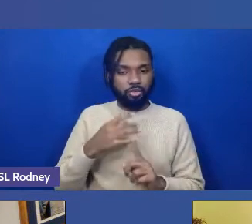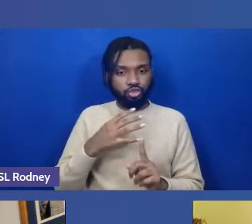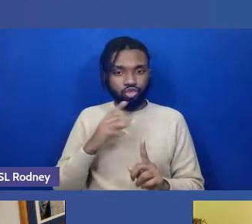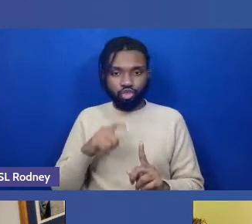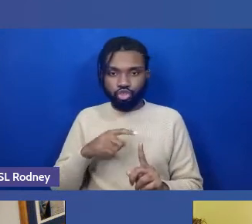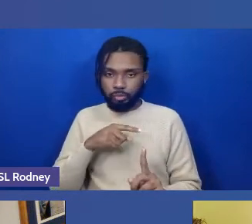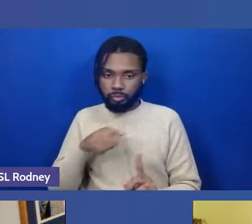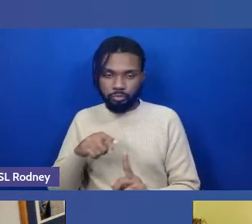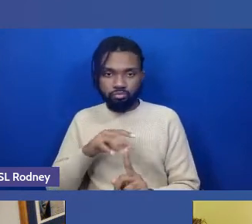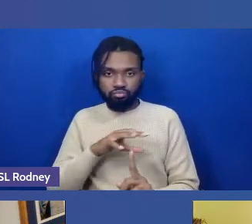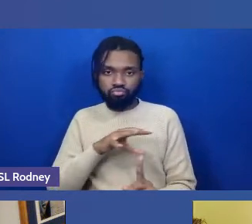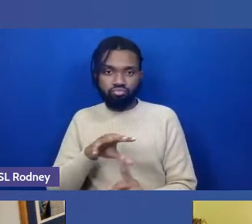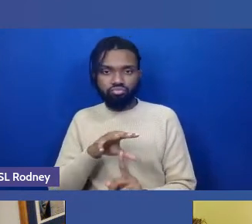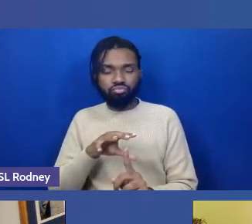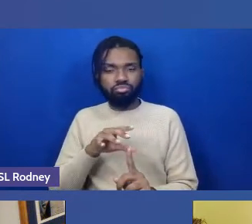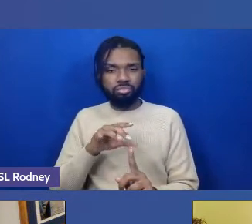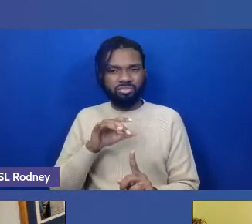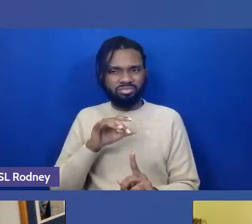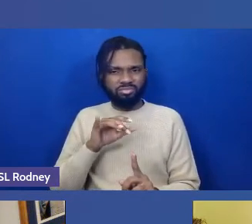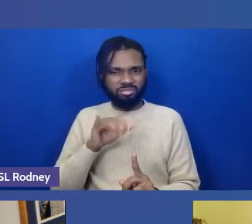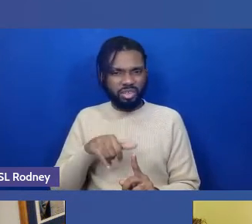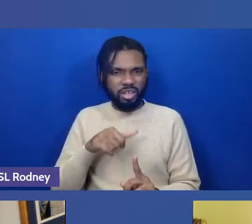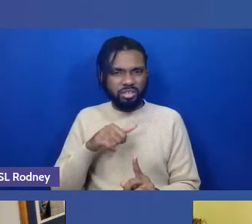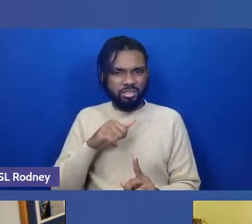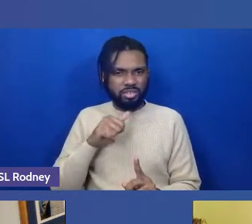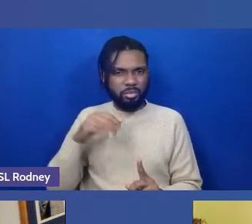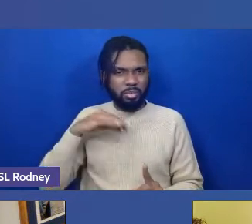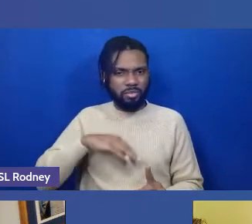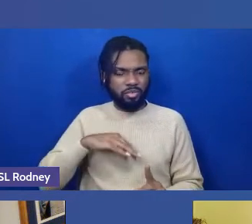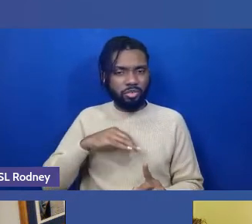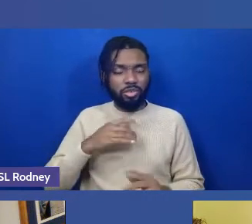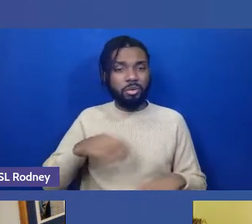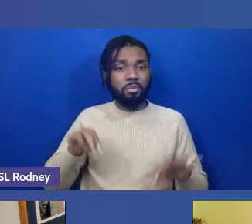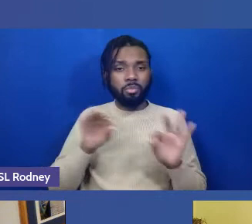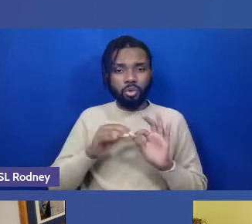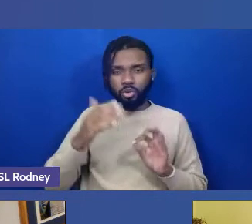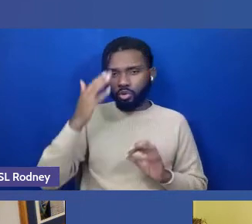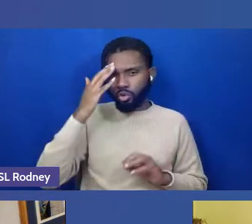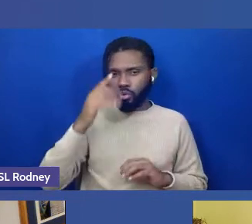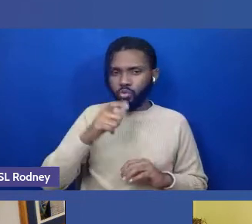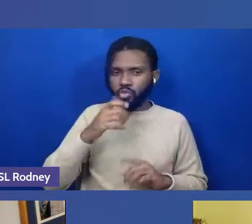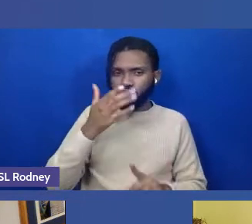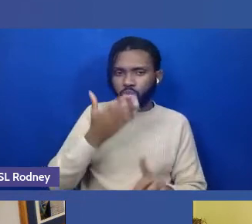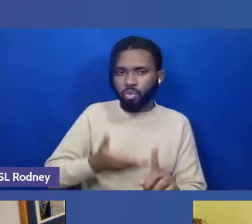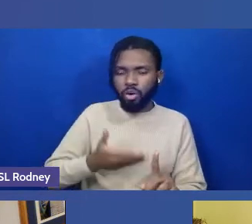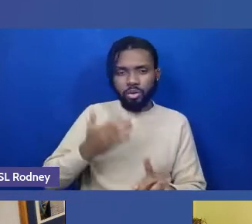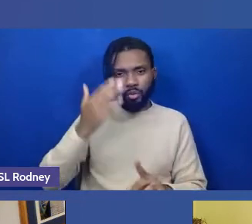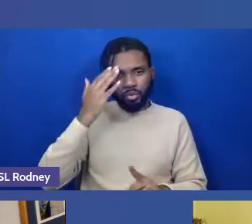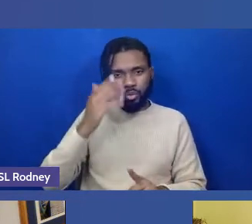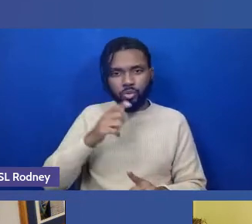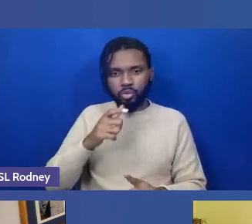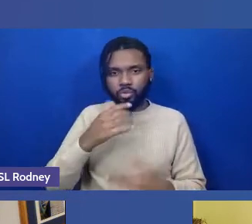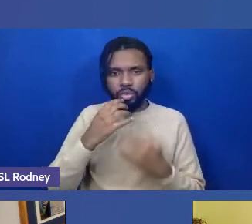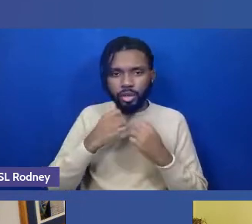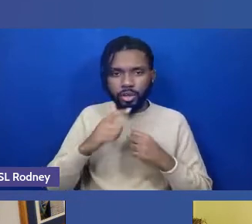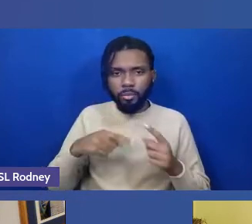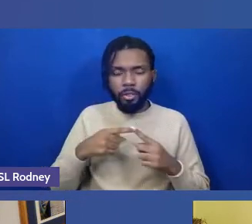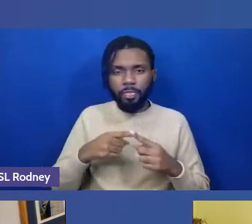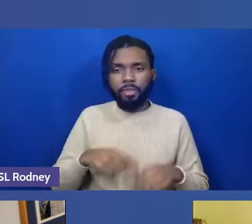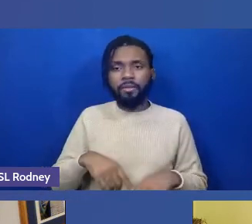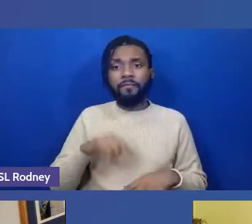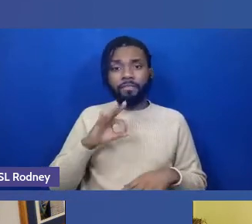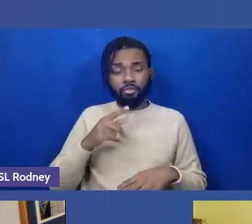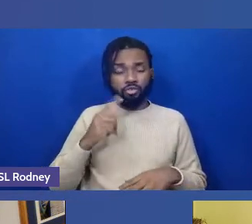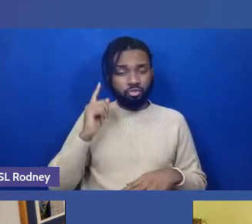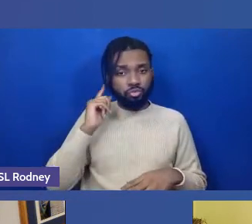not, you know, I feel like you need to know who you are and you need to know what you care about. And if you are consistent in knowing